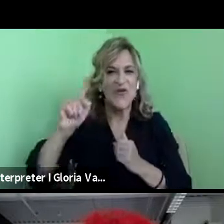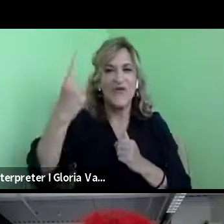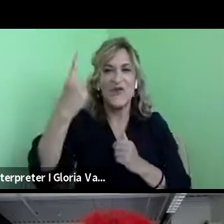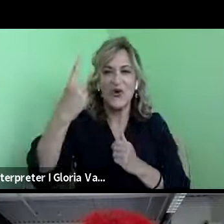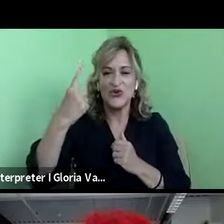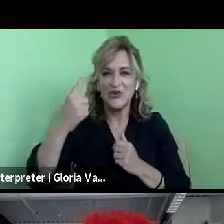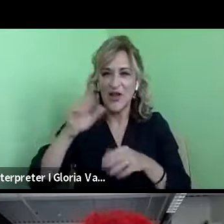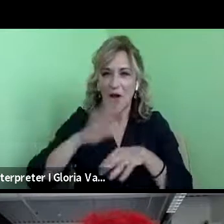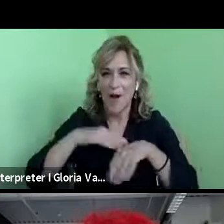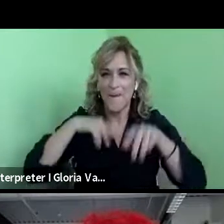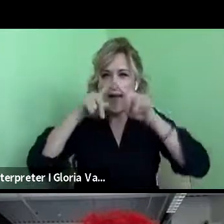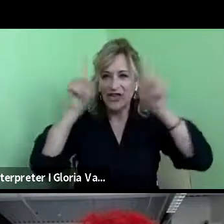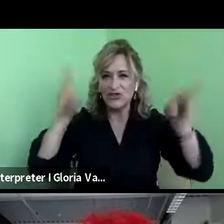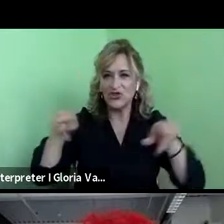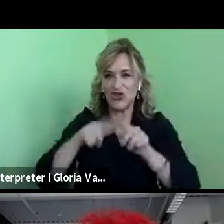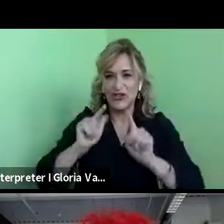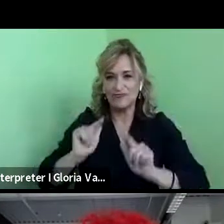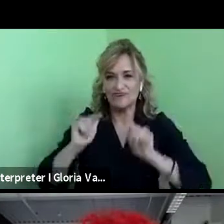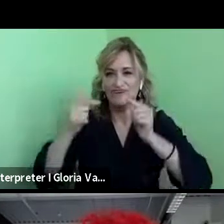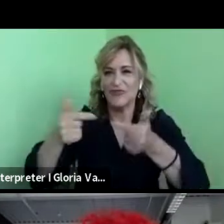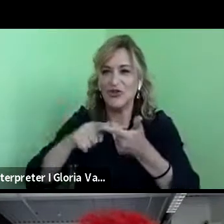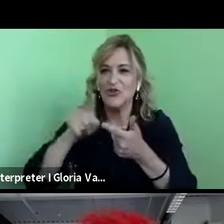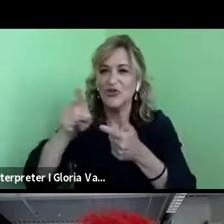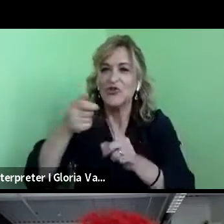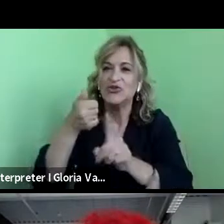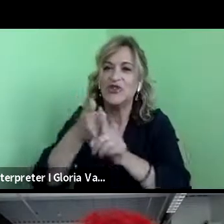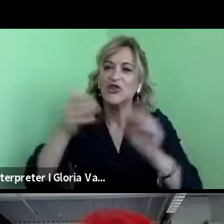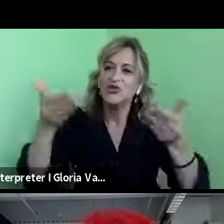for introducing yourself.